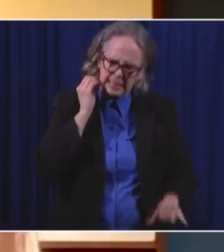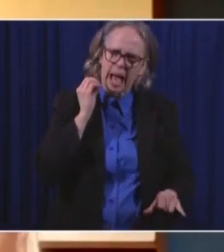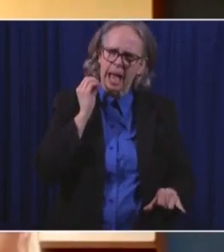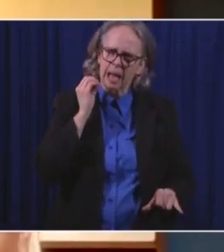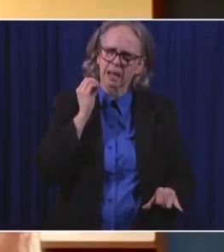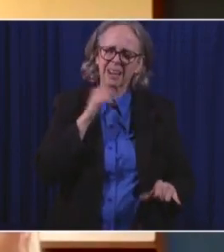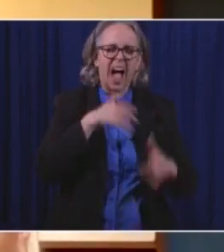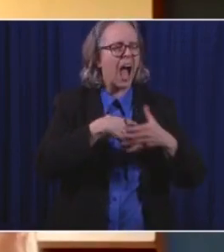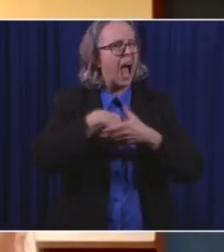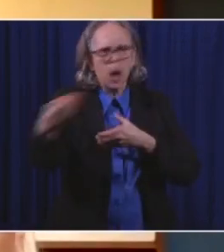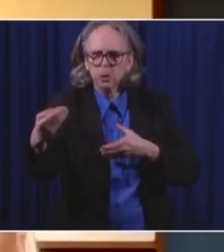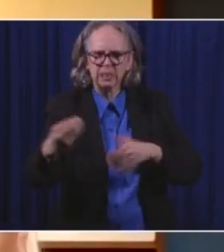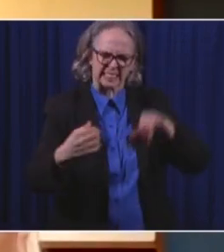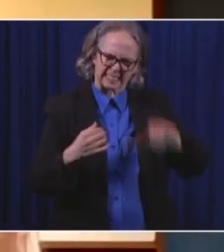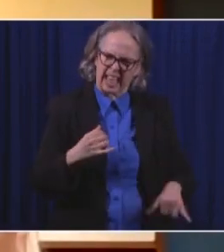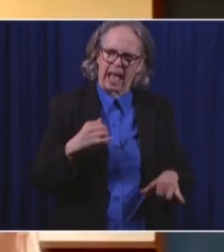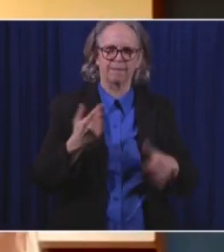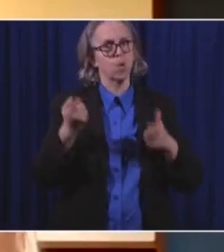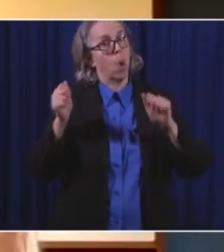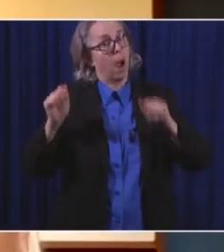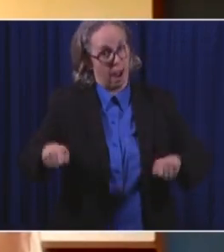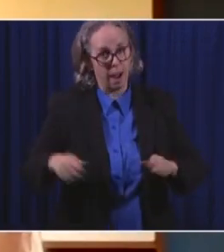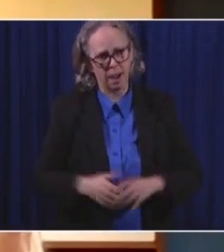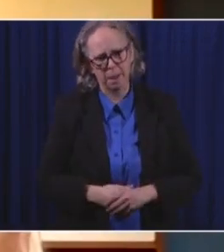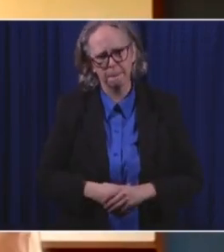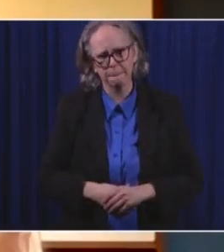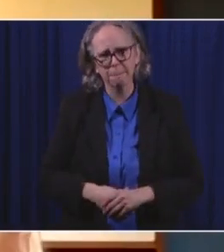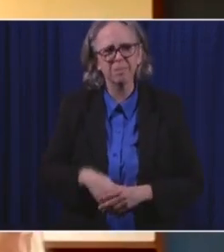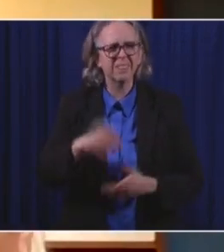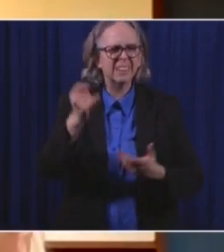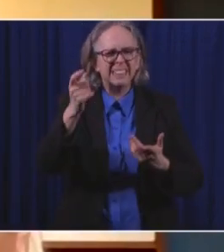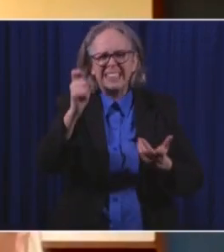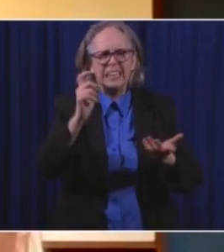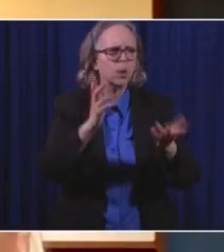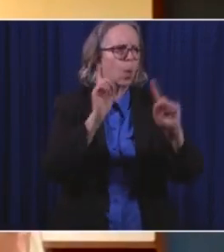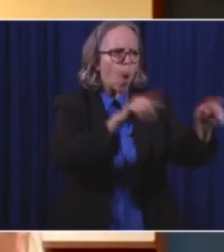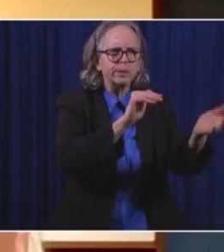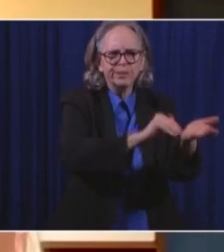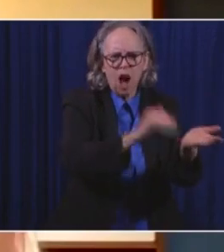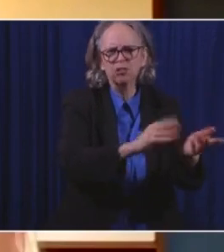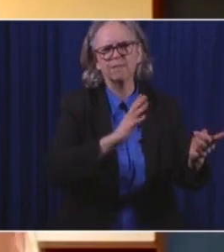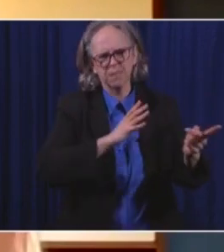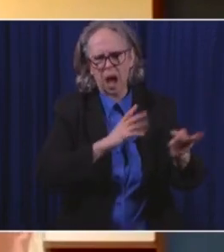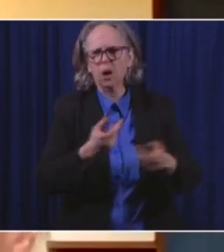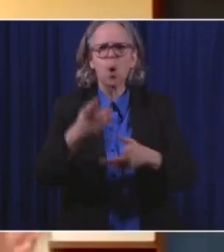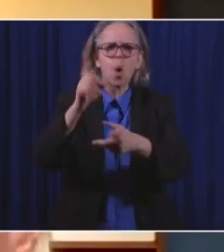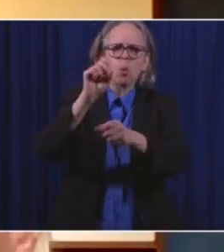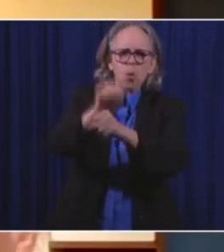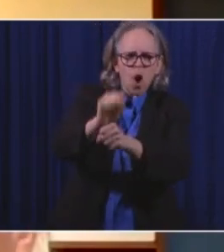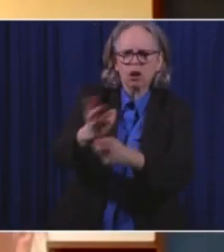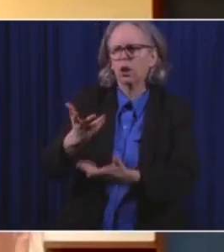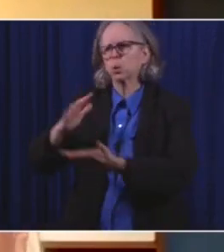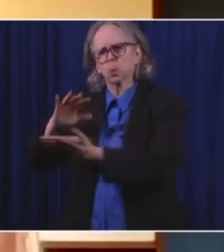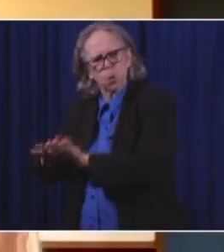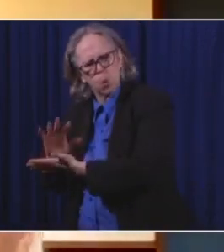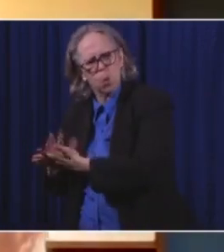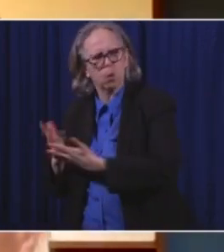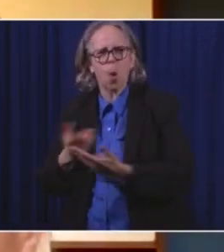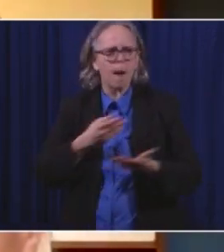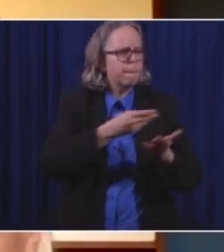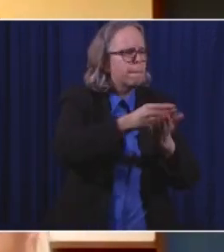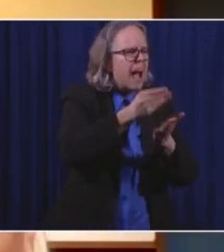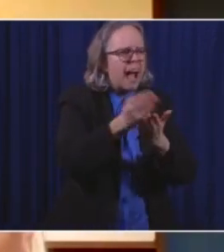as said before, for household essentials, medical care, work, and school. We should try to use